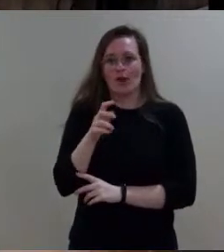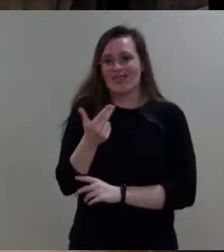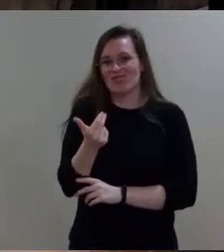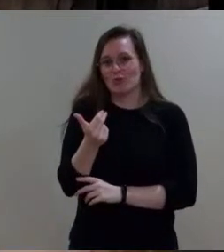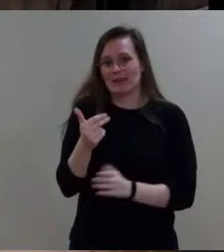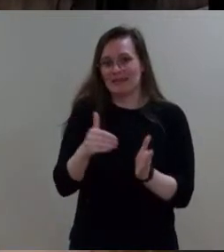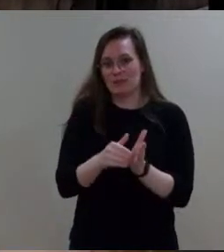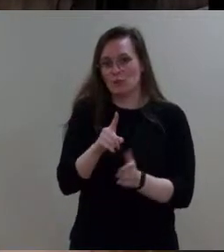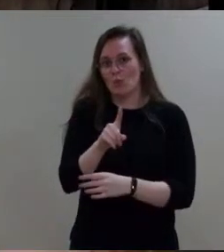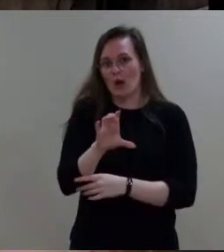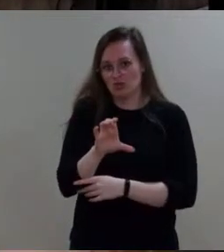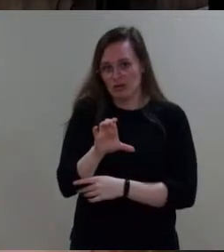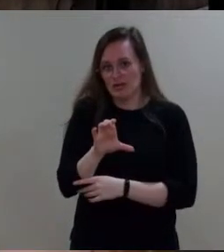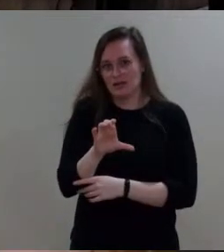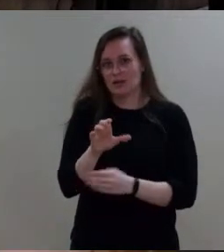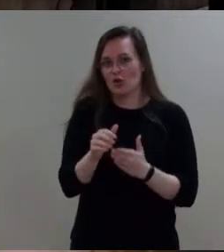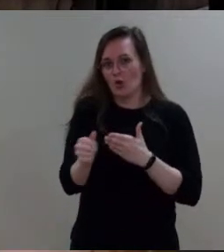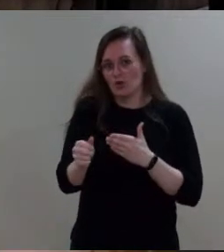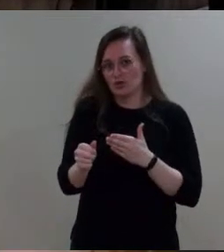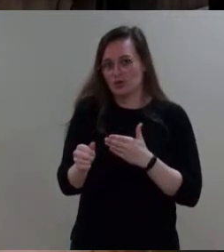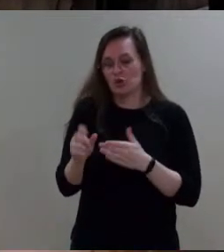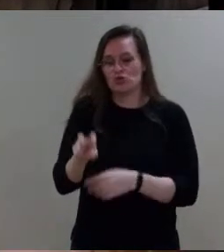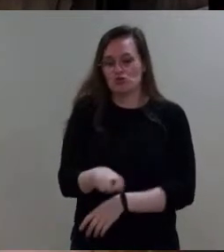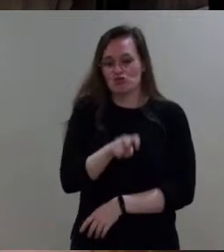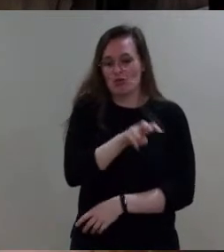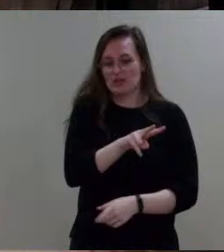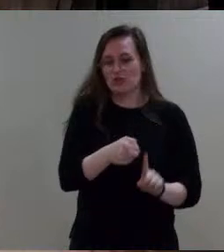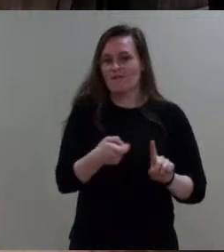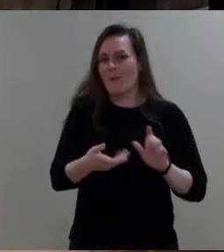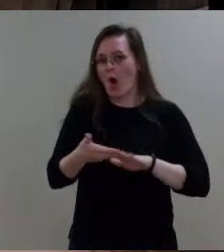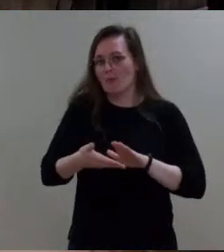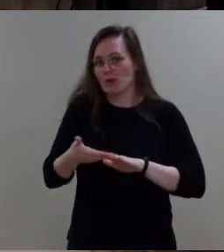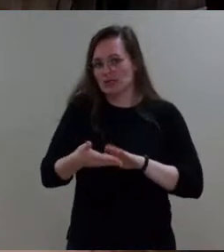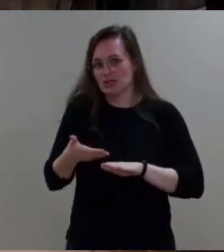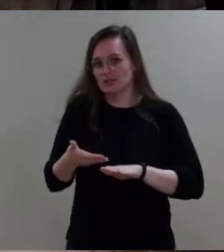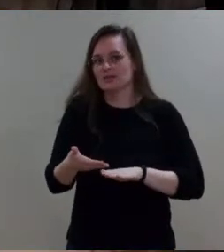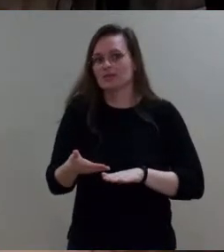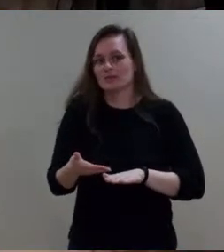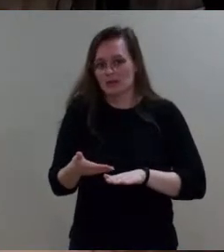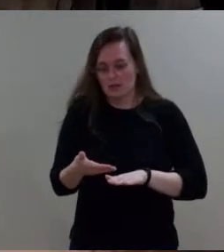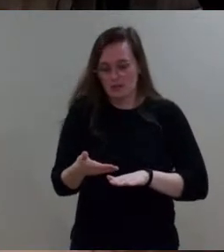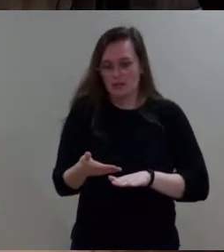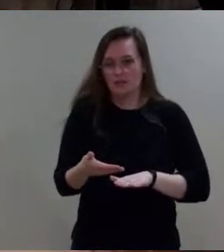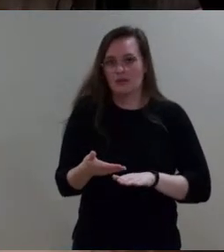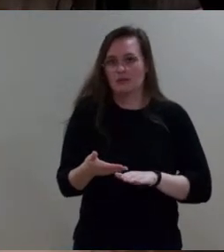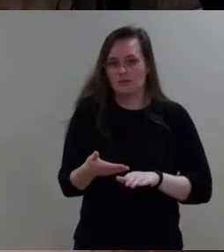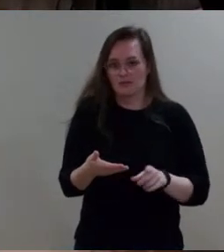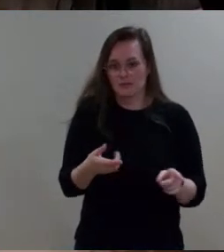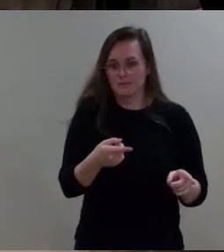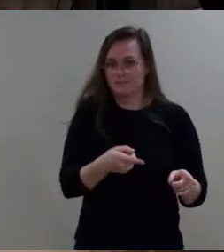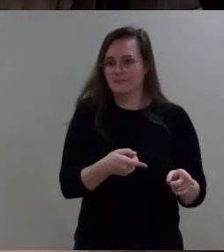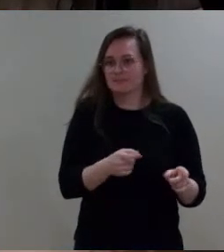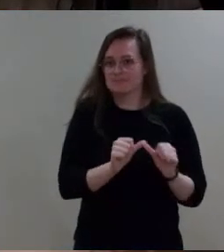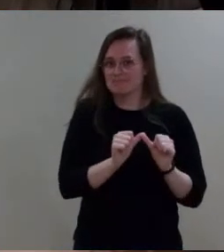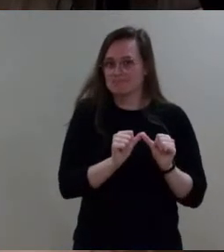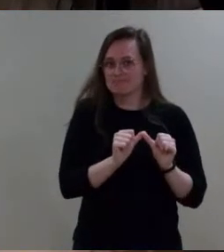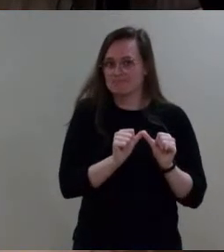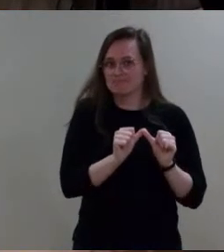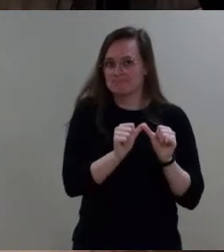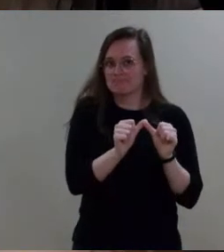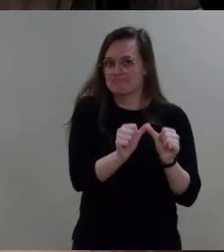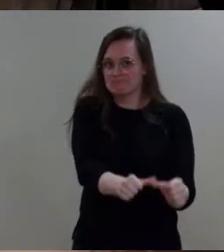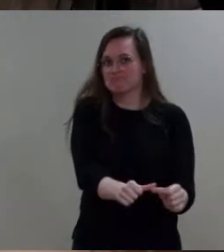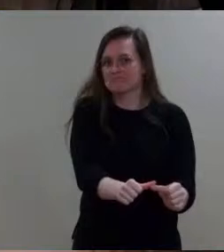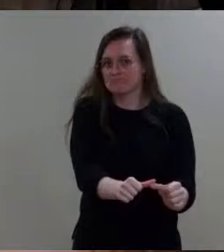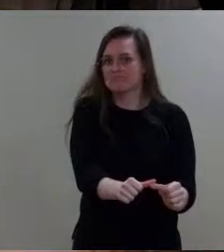413,100 being transferred from operations, so at a general tax revenue to capital. And we left that consistent because we haven't approved